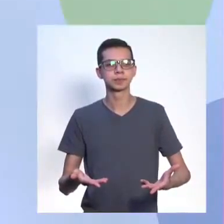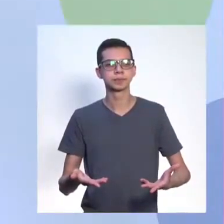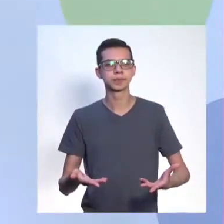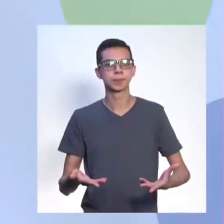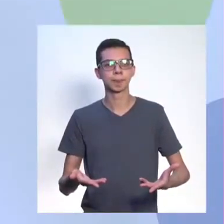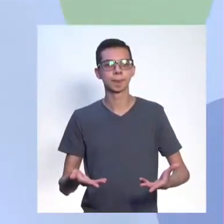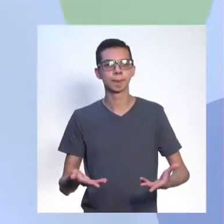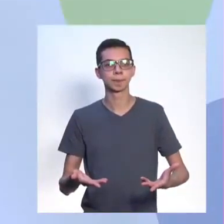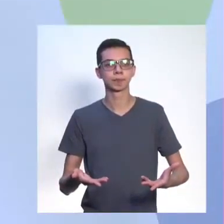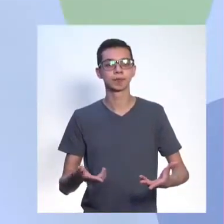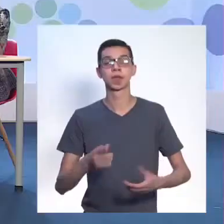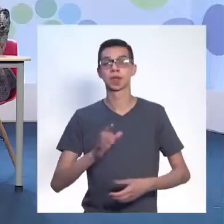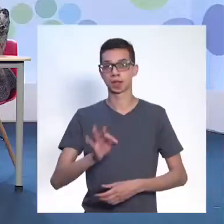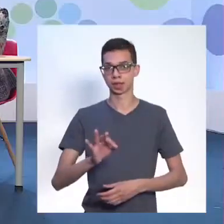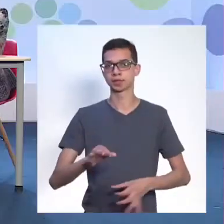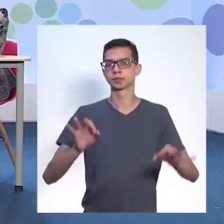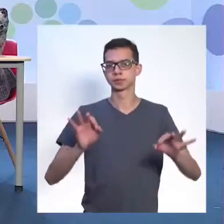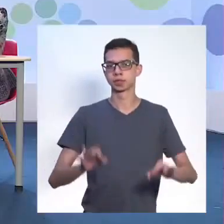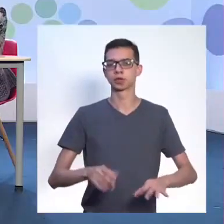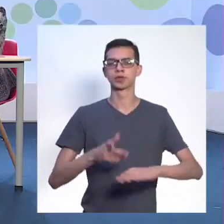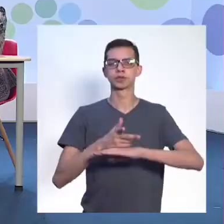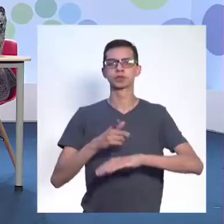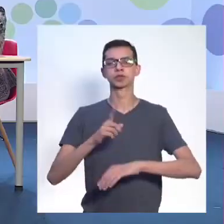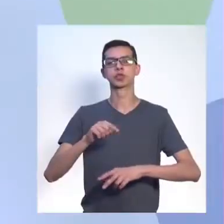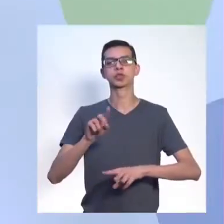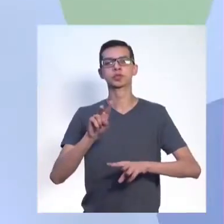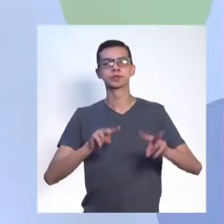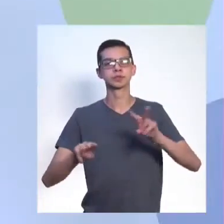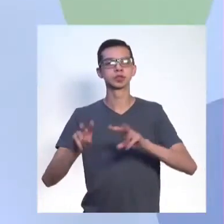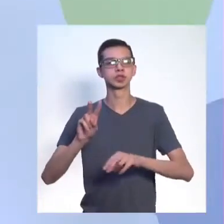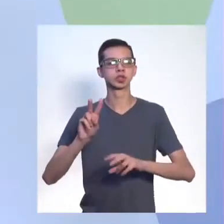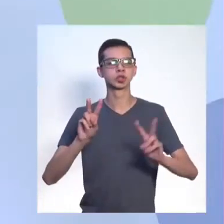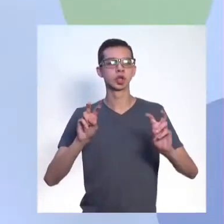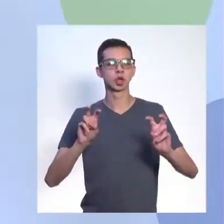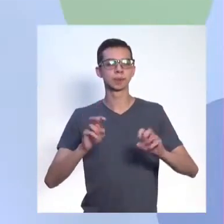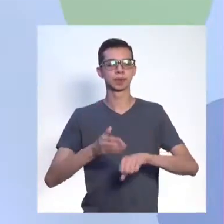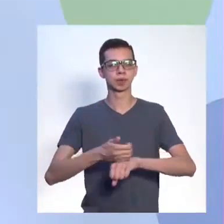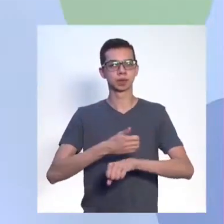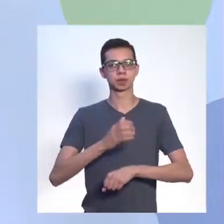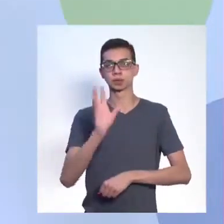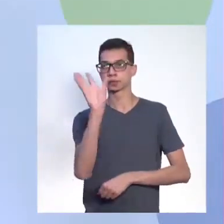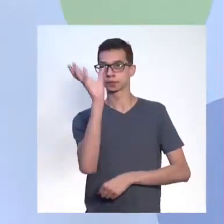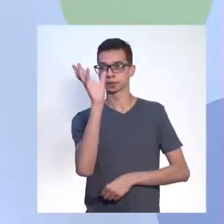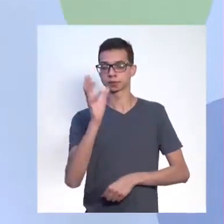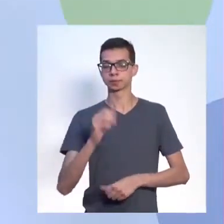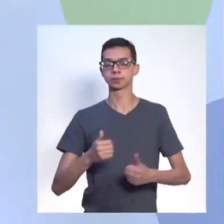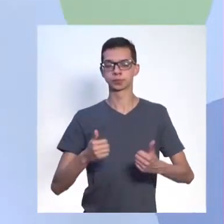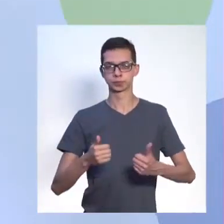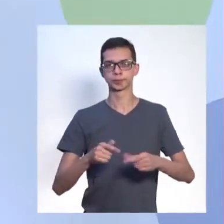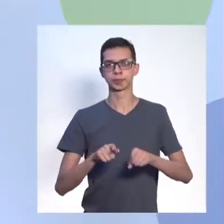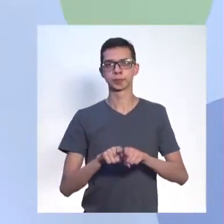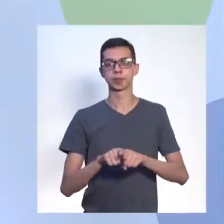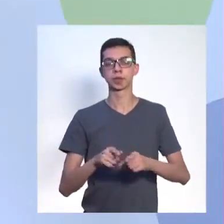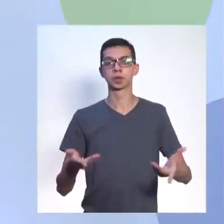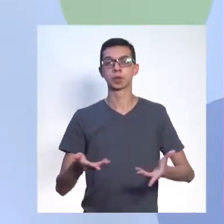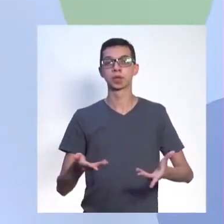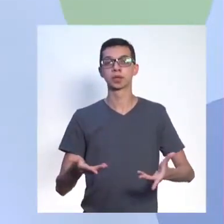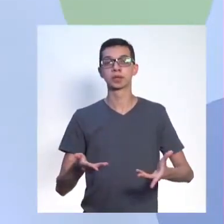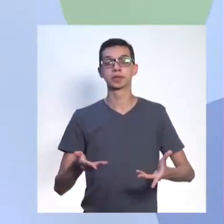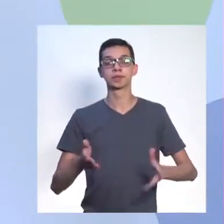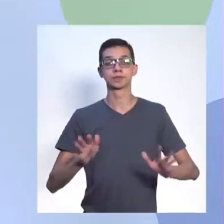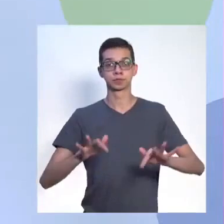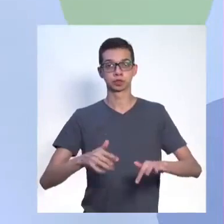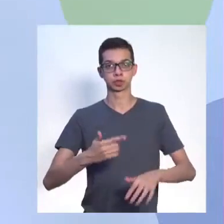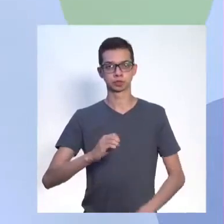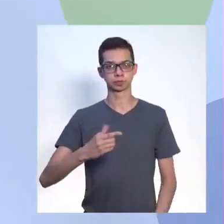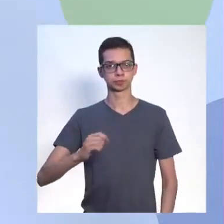como aprender... Isso, é isso aí mesmo, é das previsões, né? O vídeo das previsões, então. A gente vai ver um vídeo sobre as previsões climáticas aí para esse final de